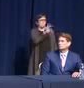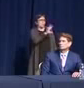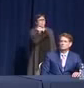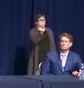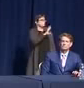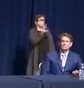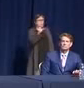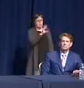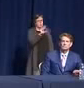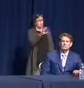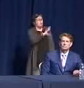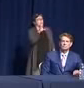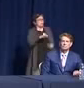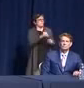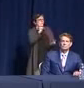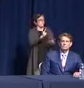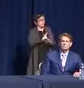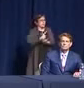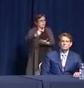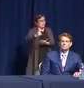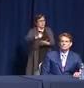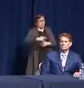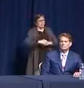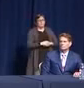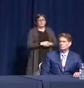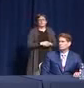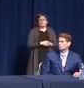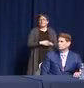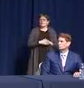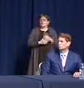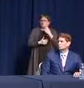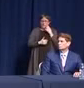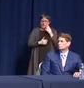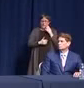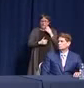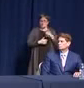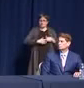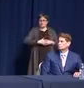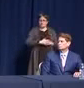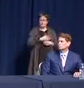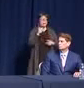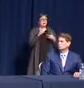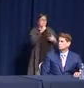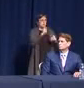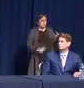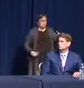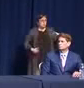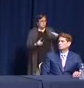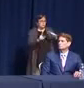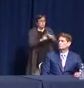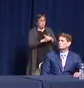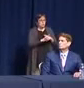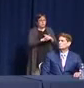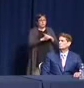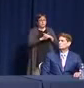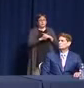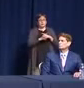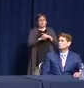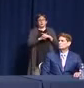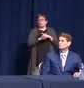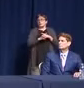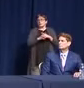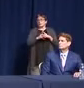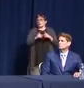ensure that those that arrive that need testing up to the limit of either the hours of the day or 2,500